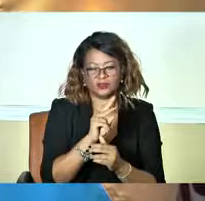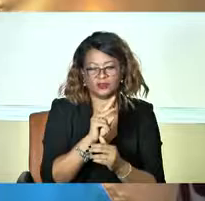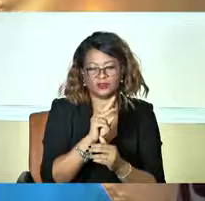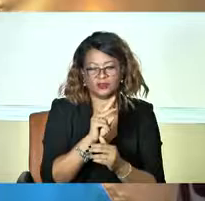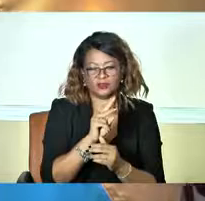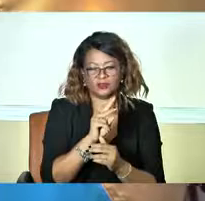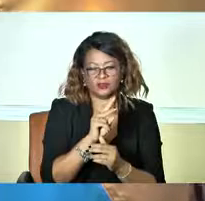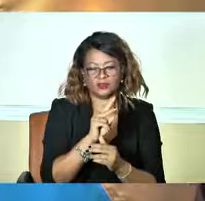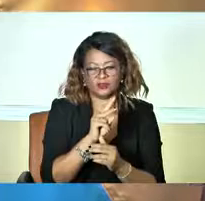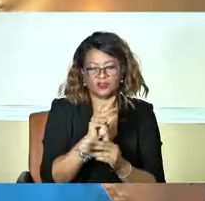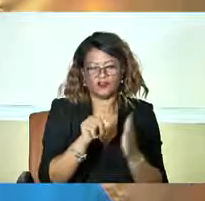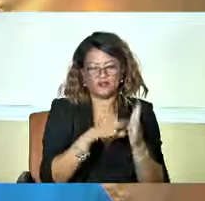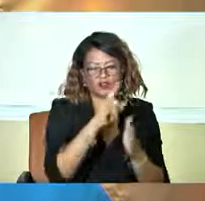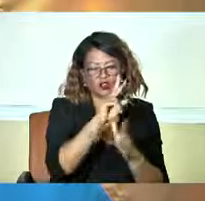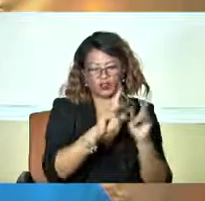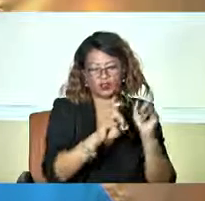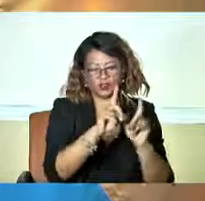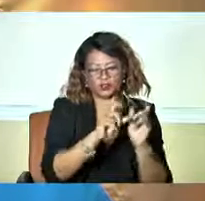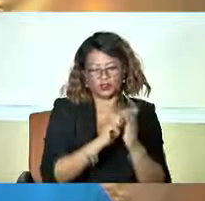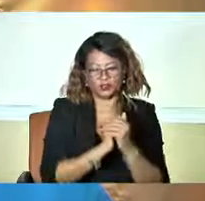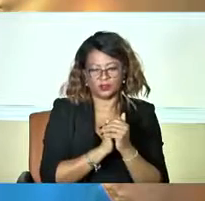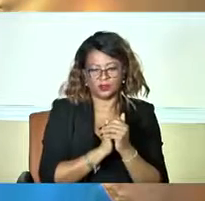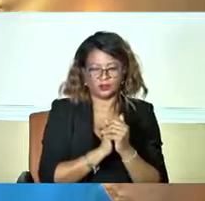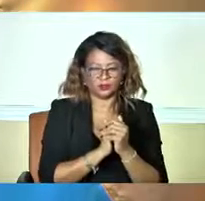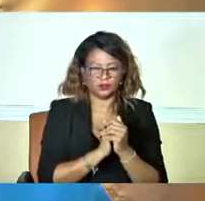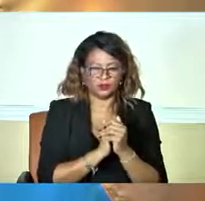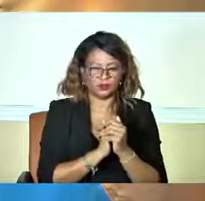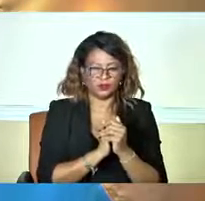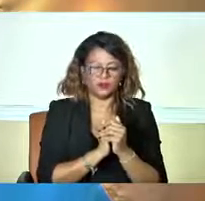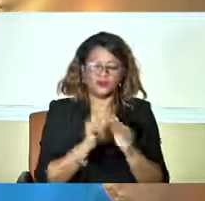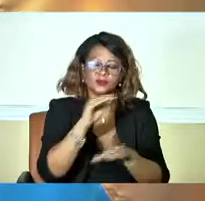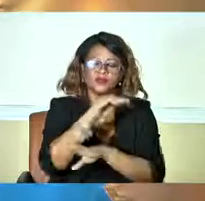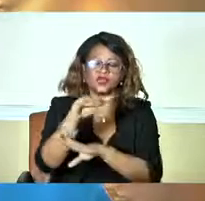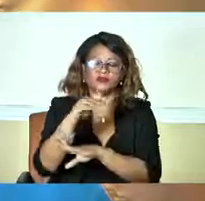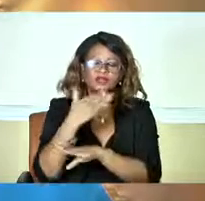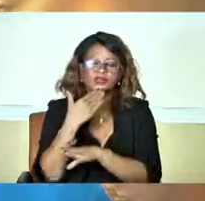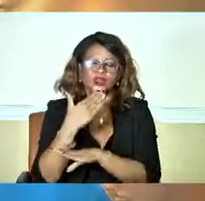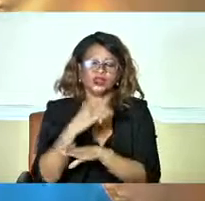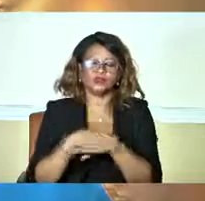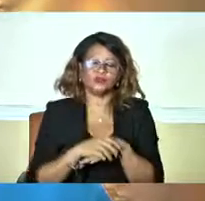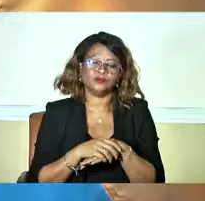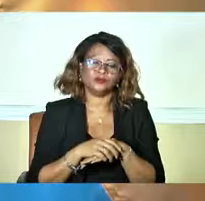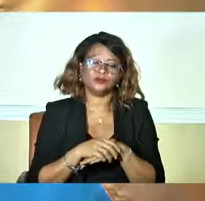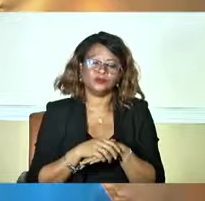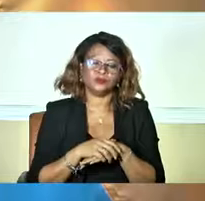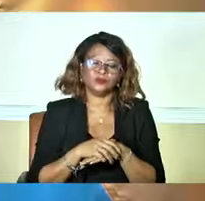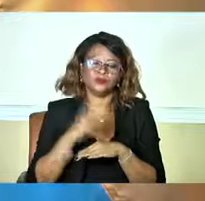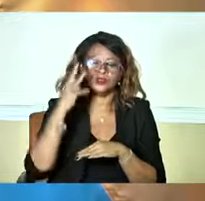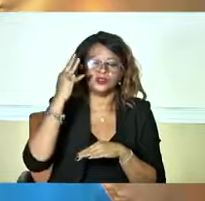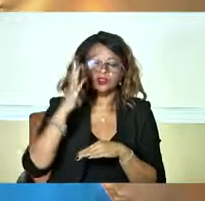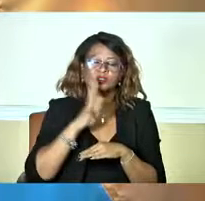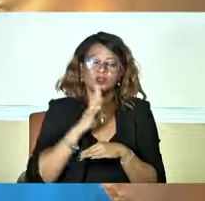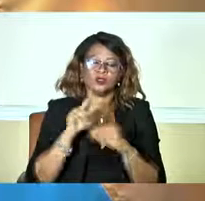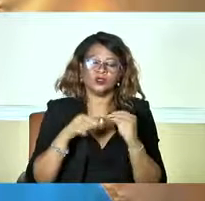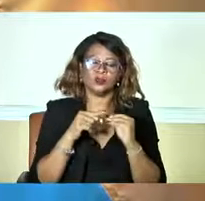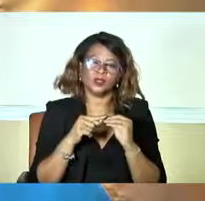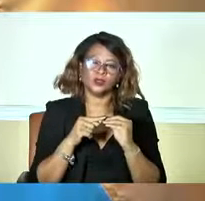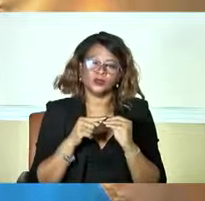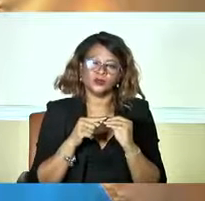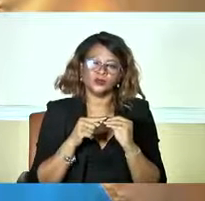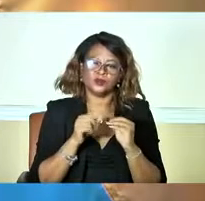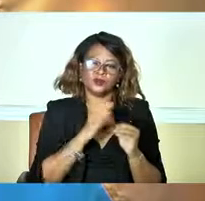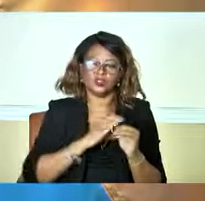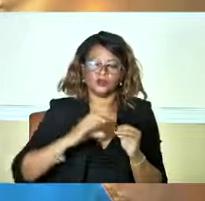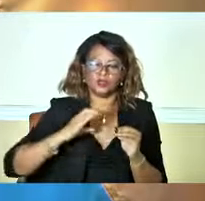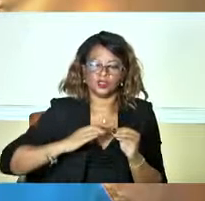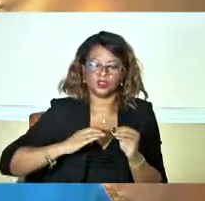to ask her first question. Good afternoon. Thank you. Minister, you'd mentioned the Committee